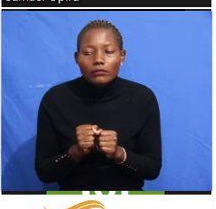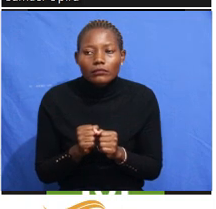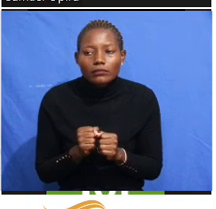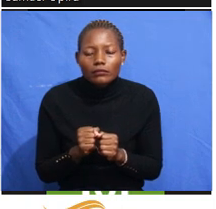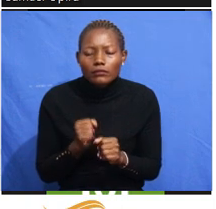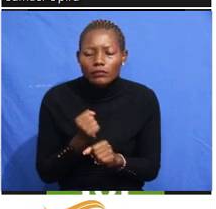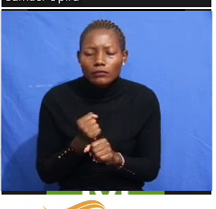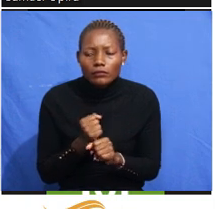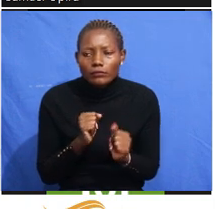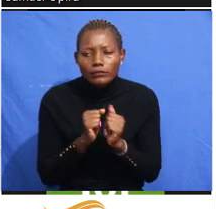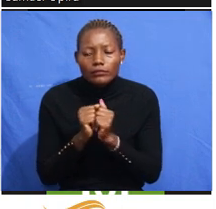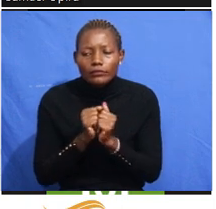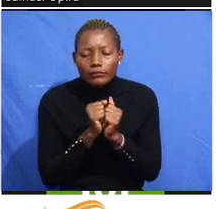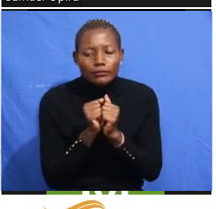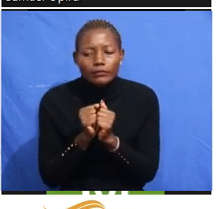they work together.